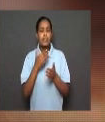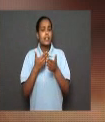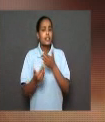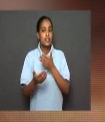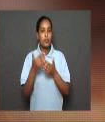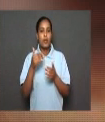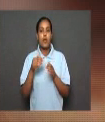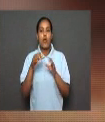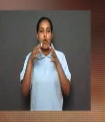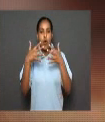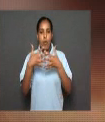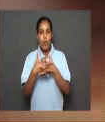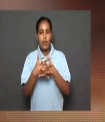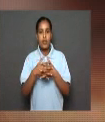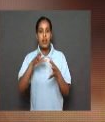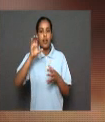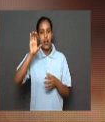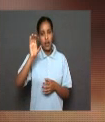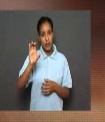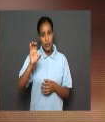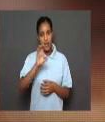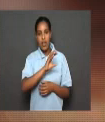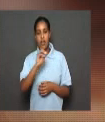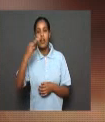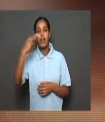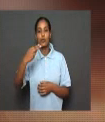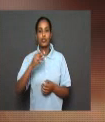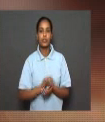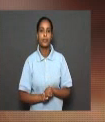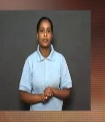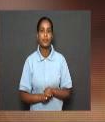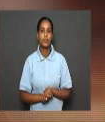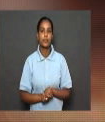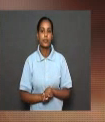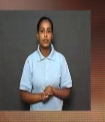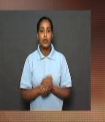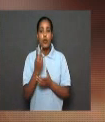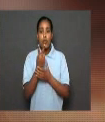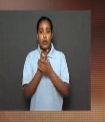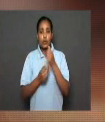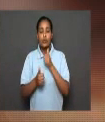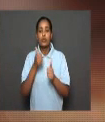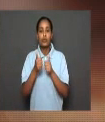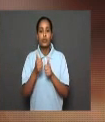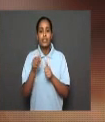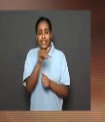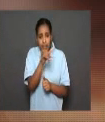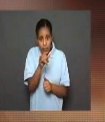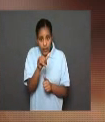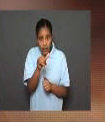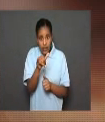simplest compound of carbon and hydrogen, both of which have similar